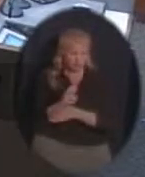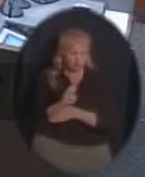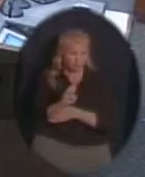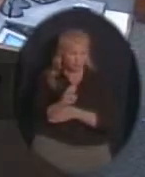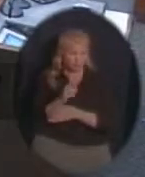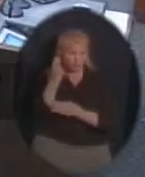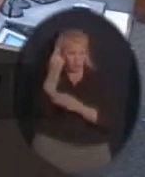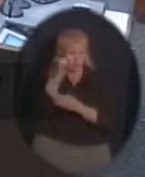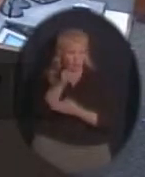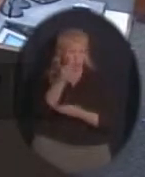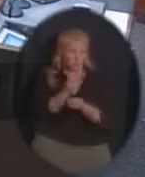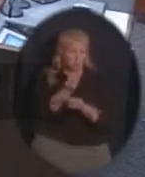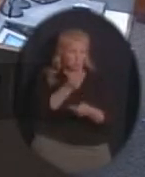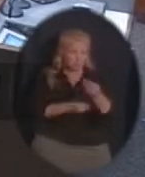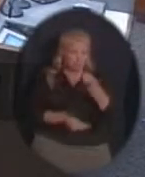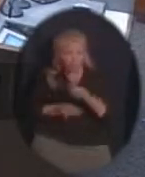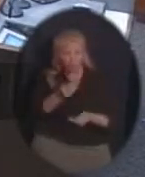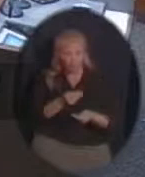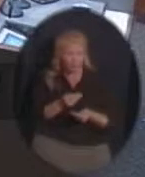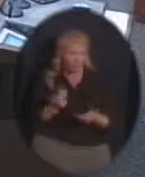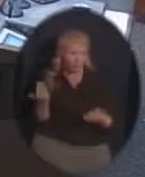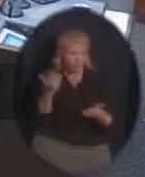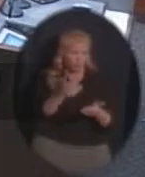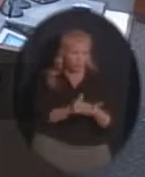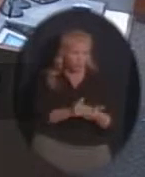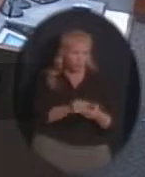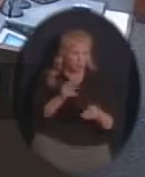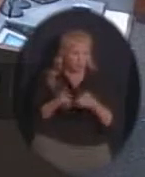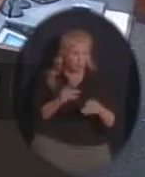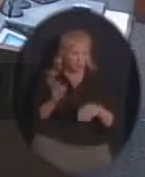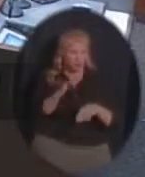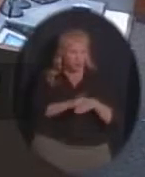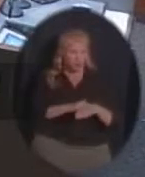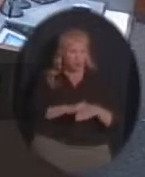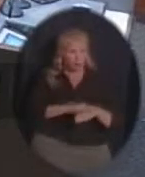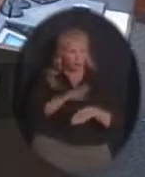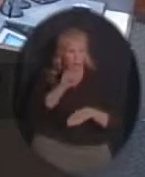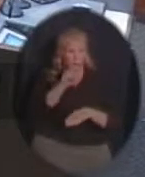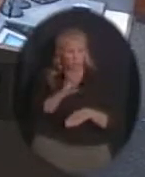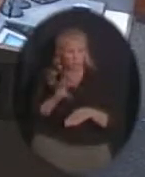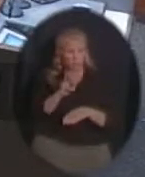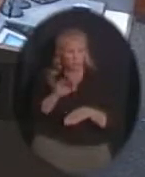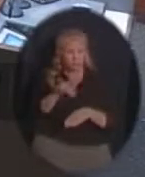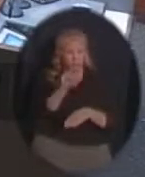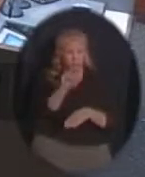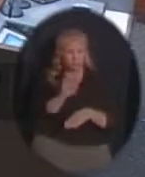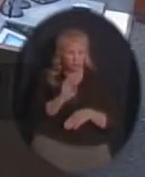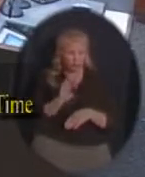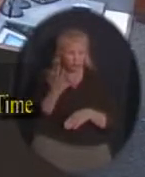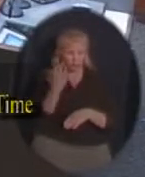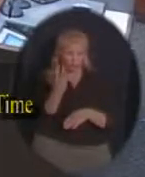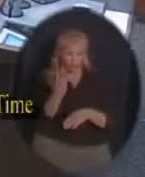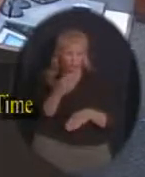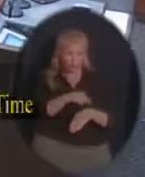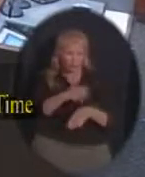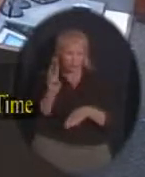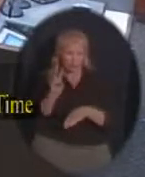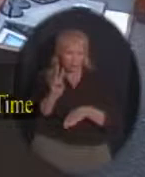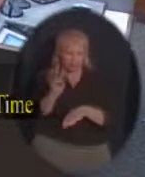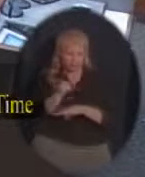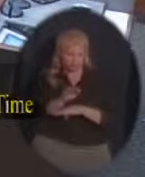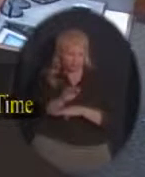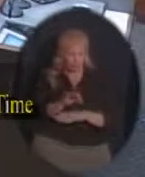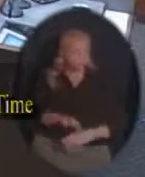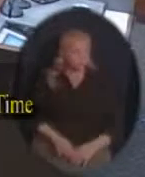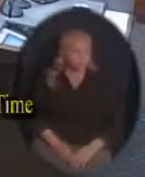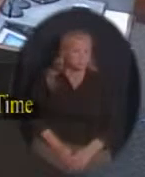budget republication hearing on Wednesday, June 14th at 6 PM. Thank you. We have a motion.